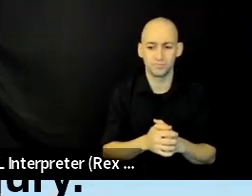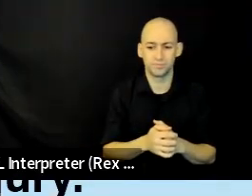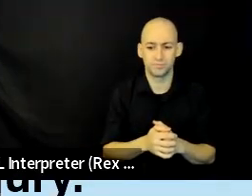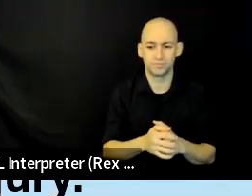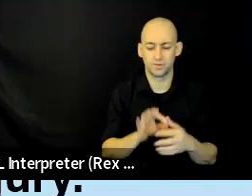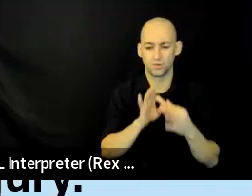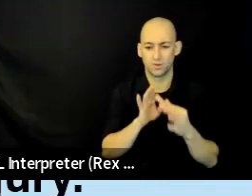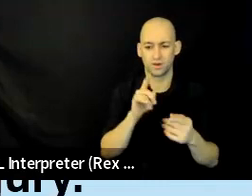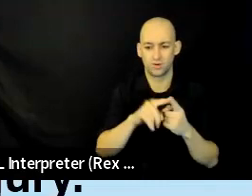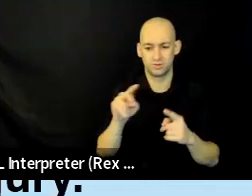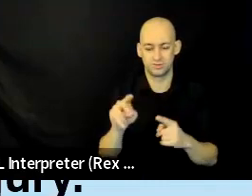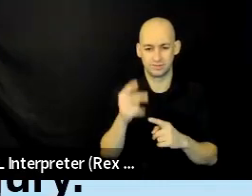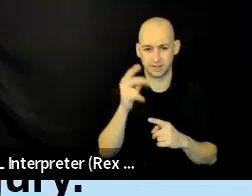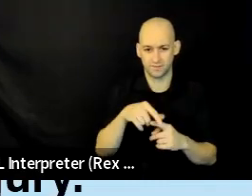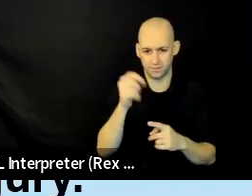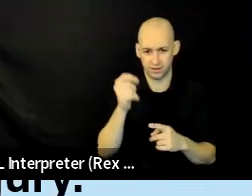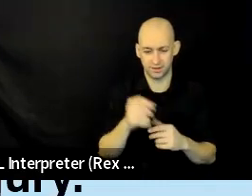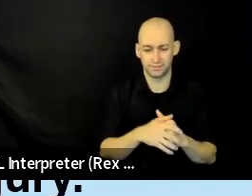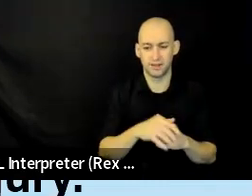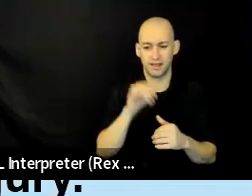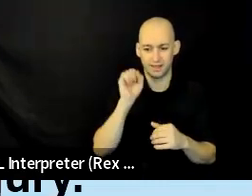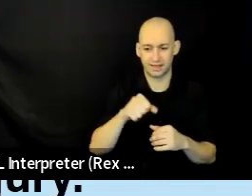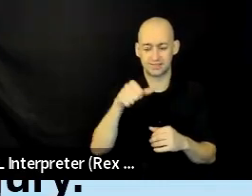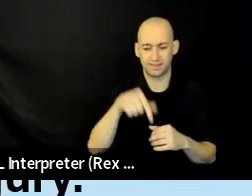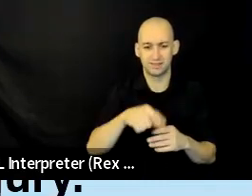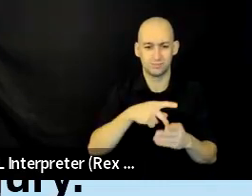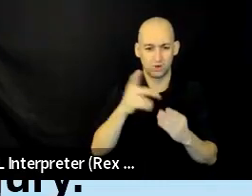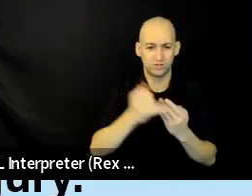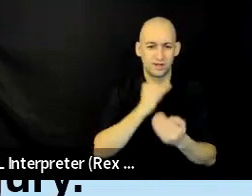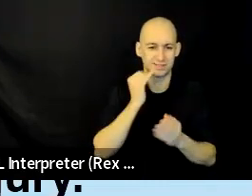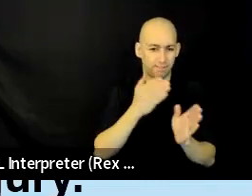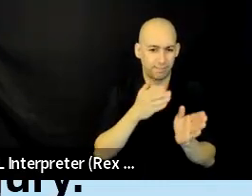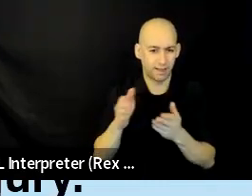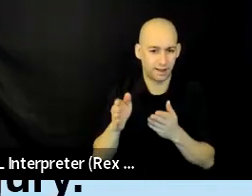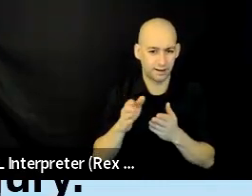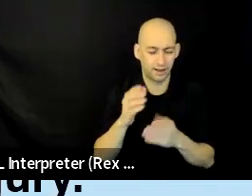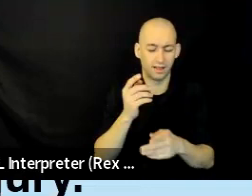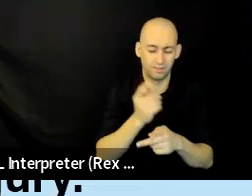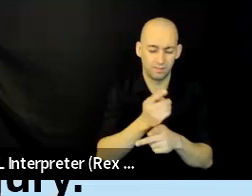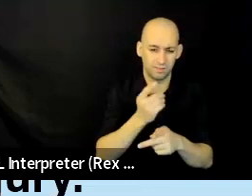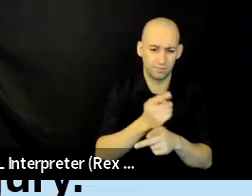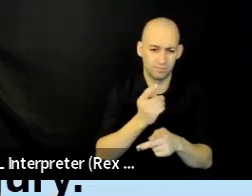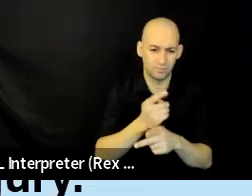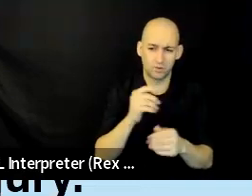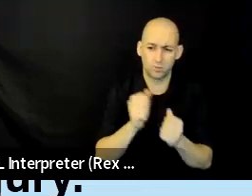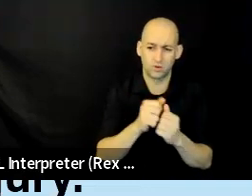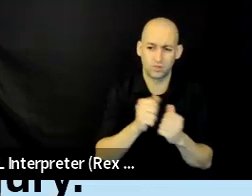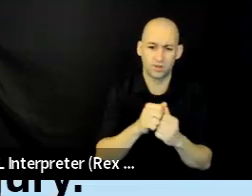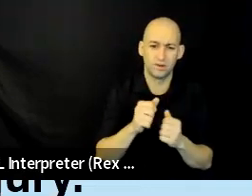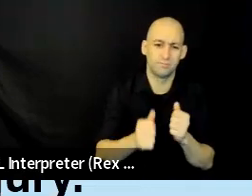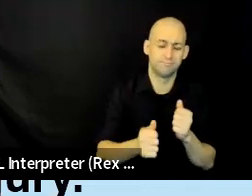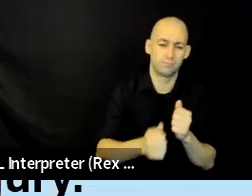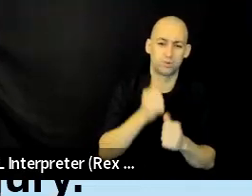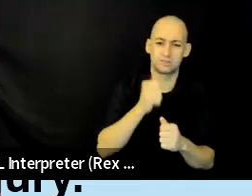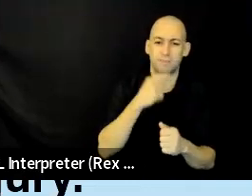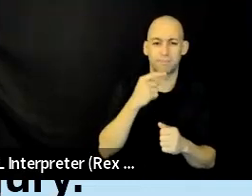Related to the second finding, yes, this project is planned and located in a manner that will be most compatible with the greatest public good and least private